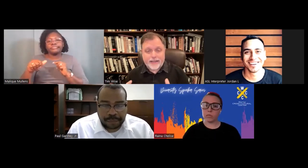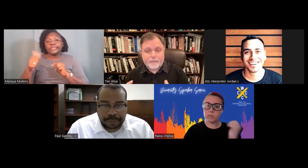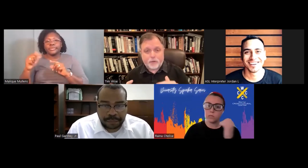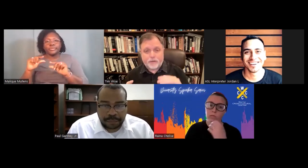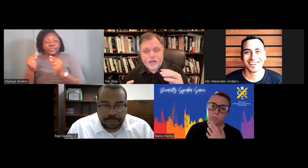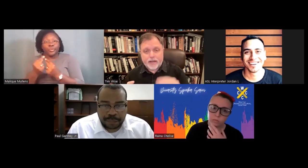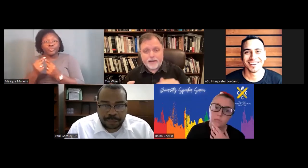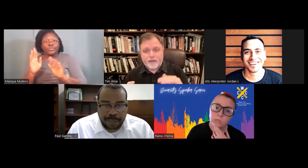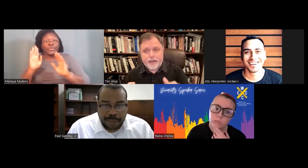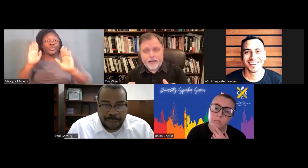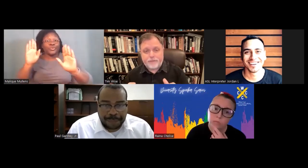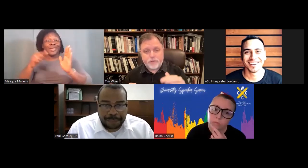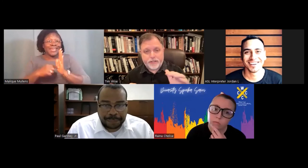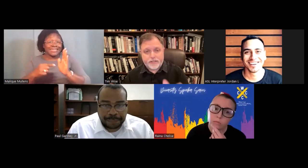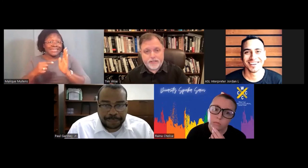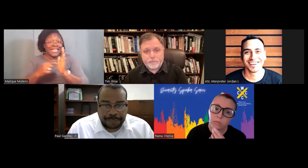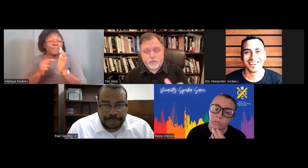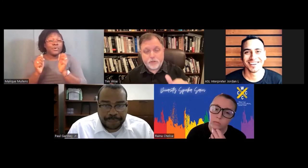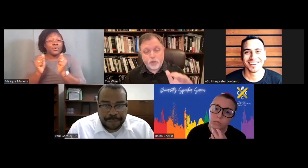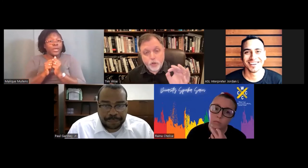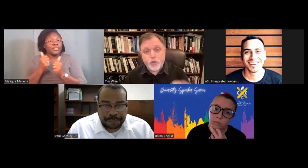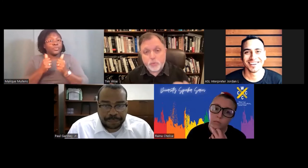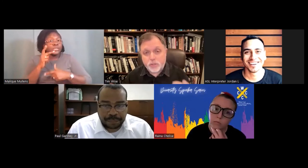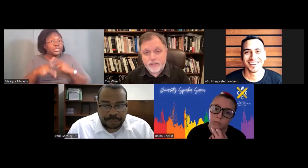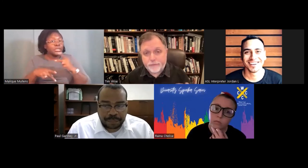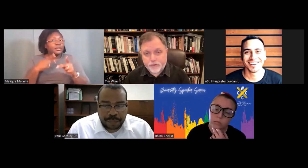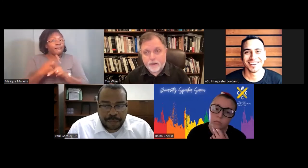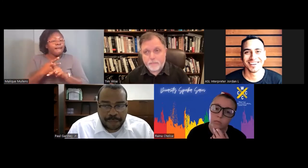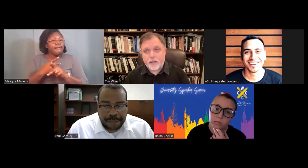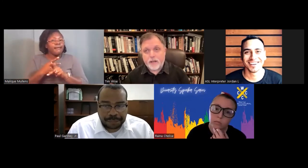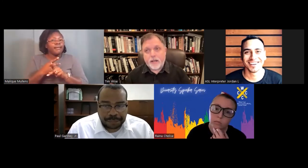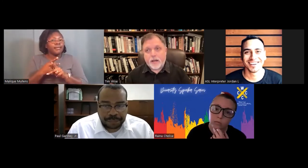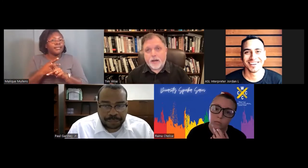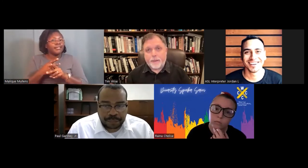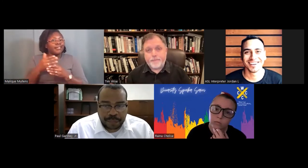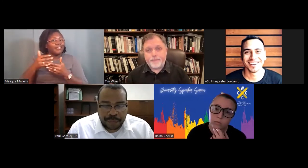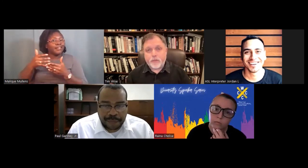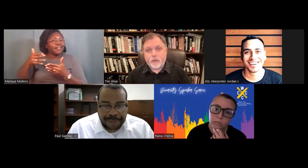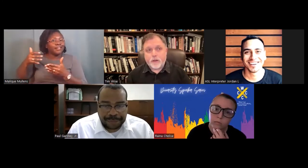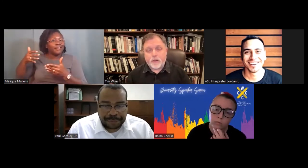great example of the kind of behavior that stems usually